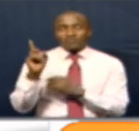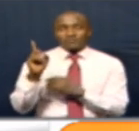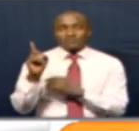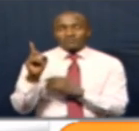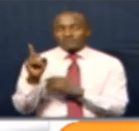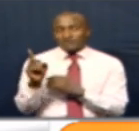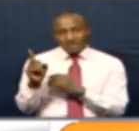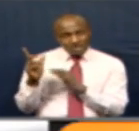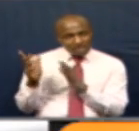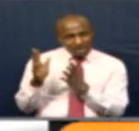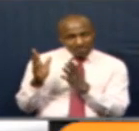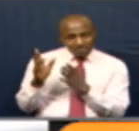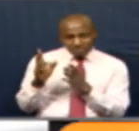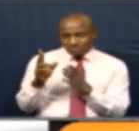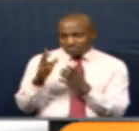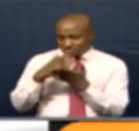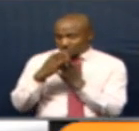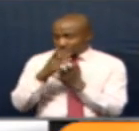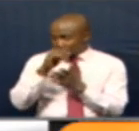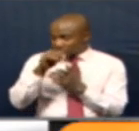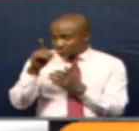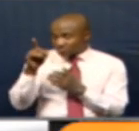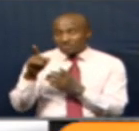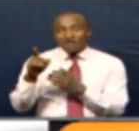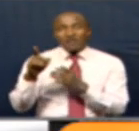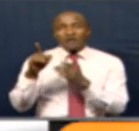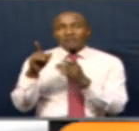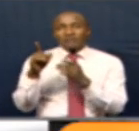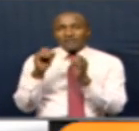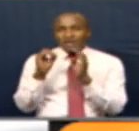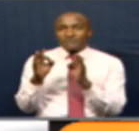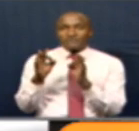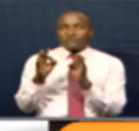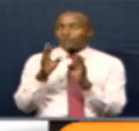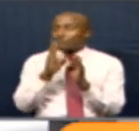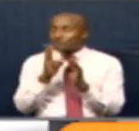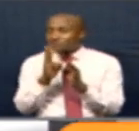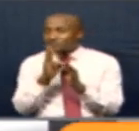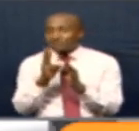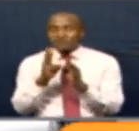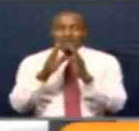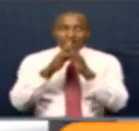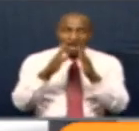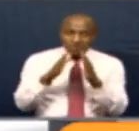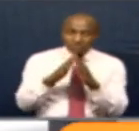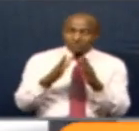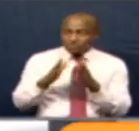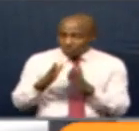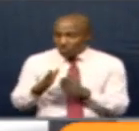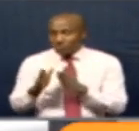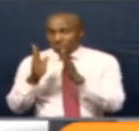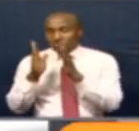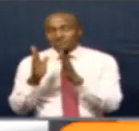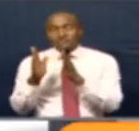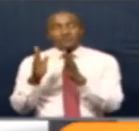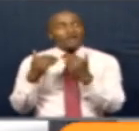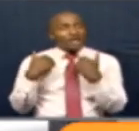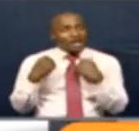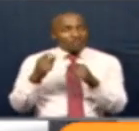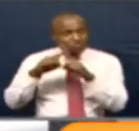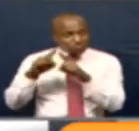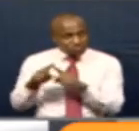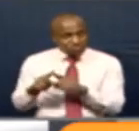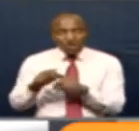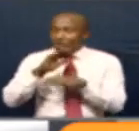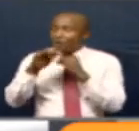just about every sector possible, whether it is in terms of waste, water, housing, roads, so on and so forth. And so there's a